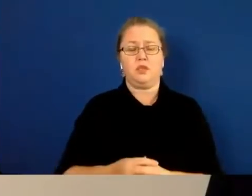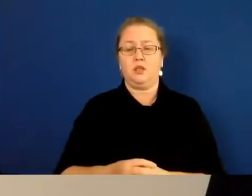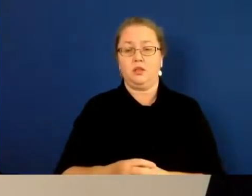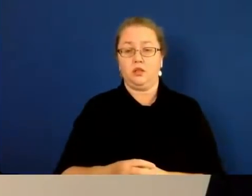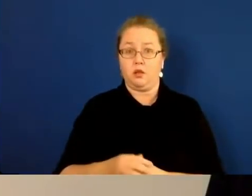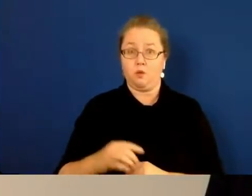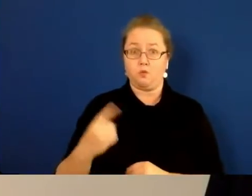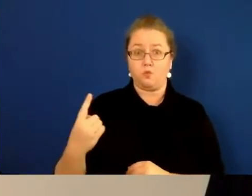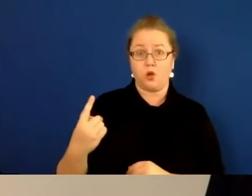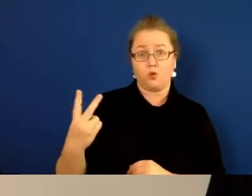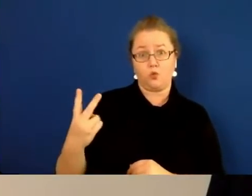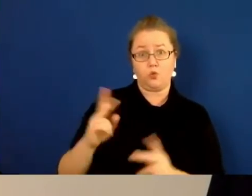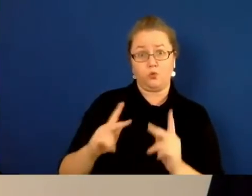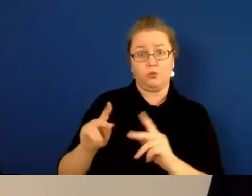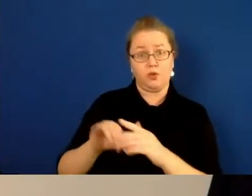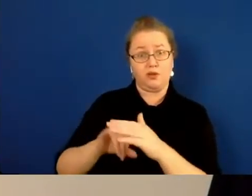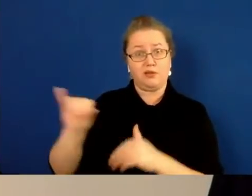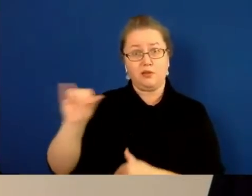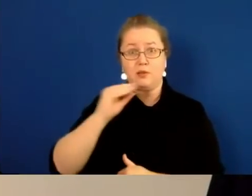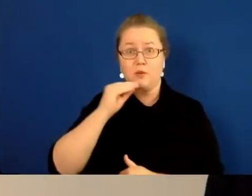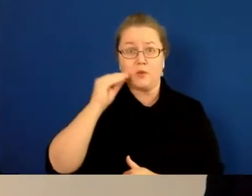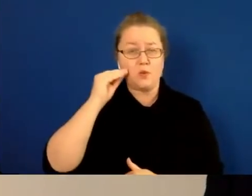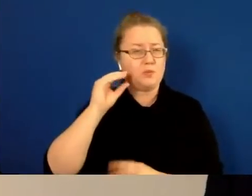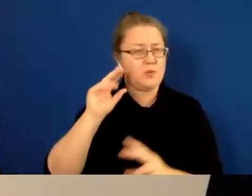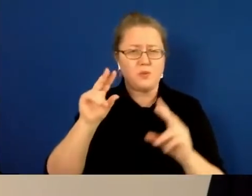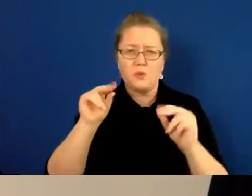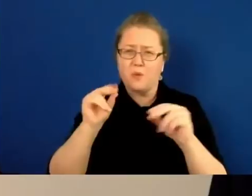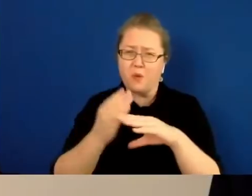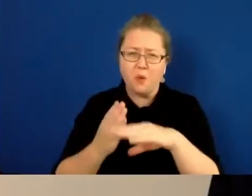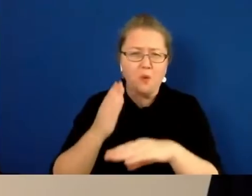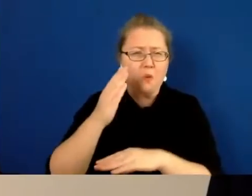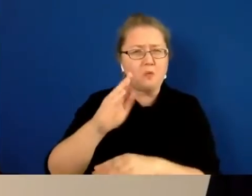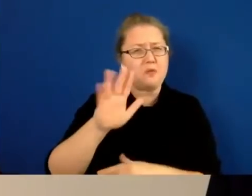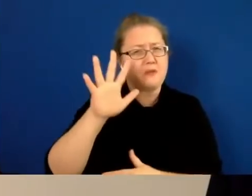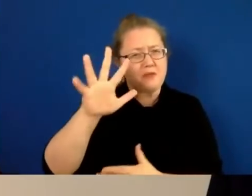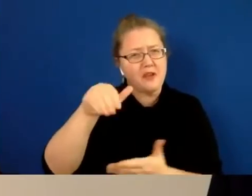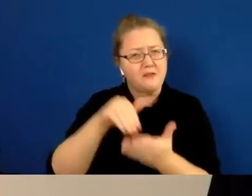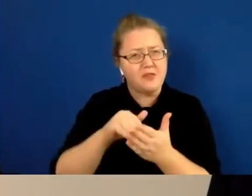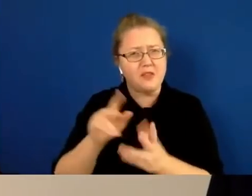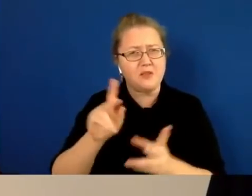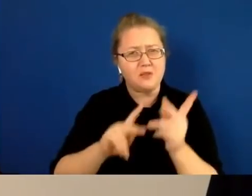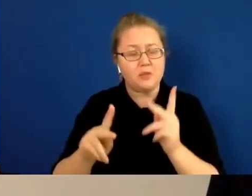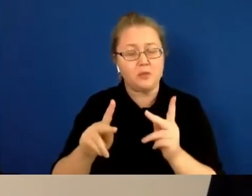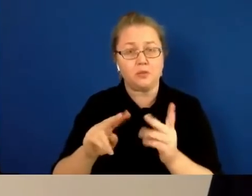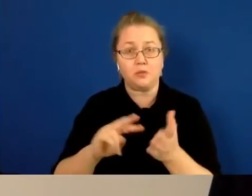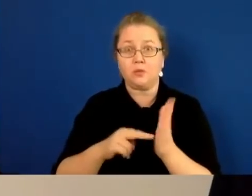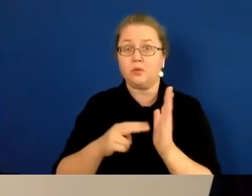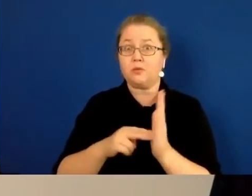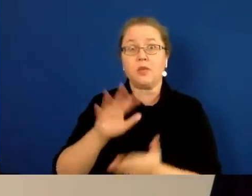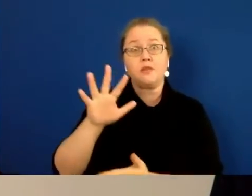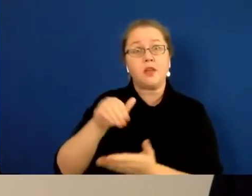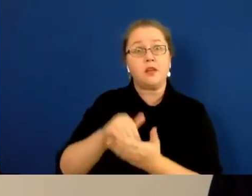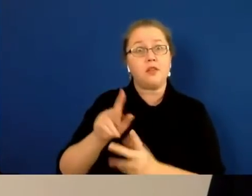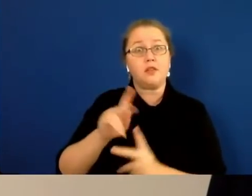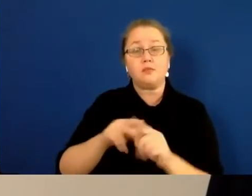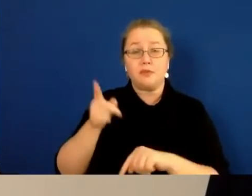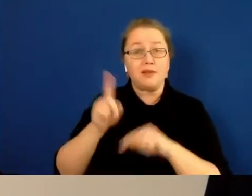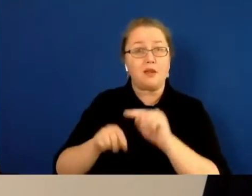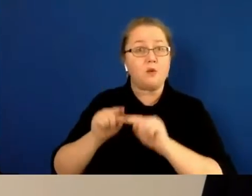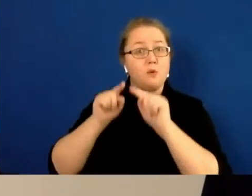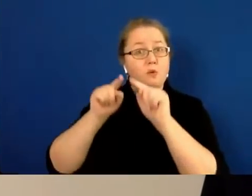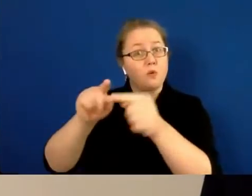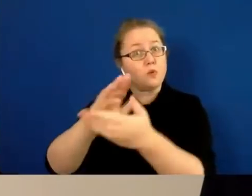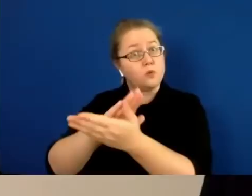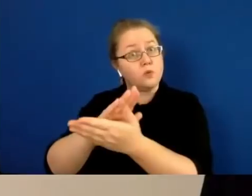that it can be transmitted. And it is transmitted to those who we are closest to. When this happens, it can have a very